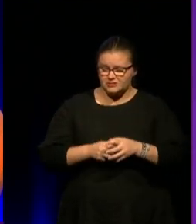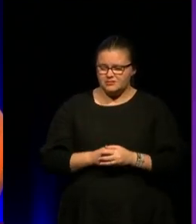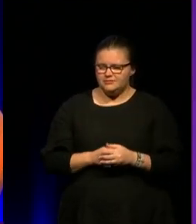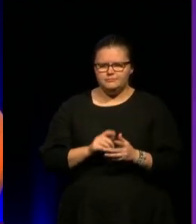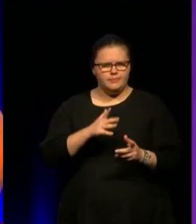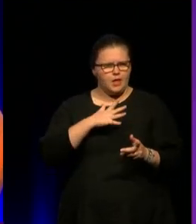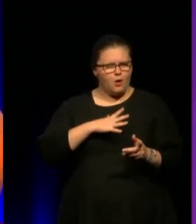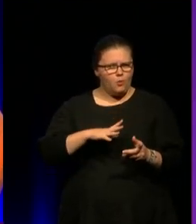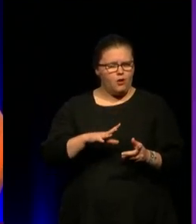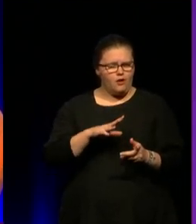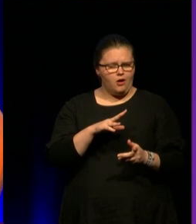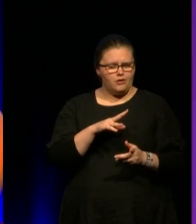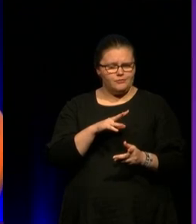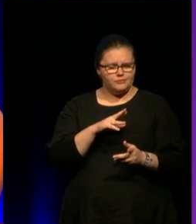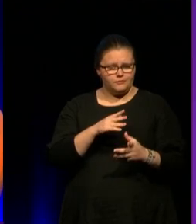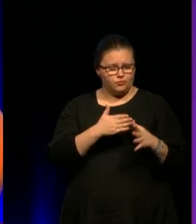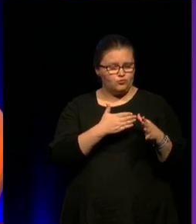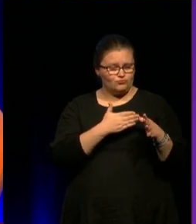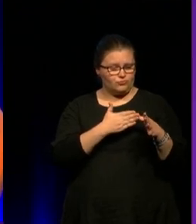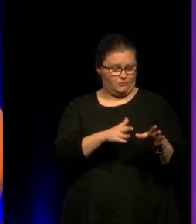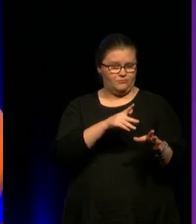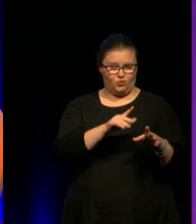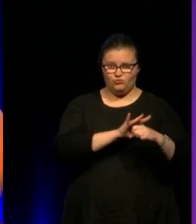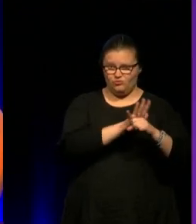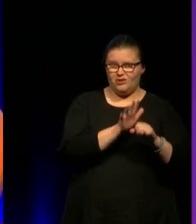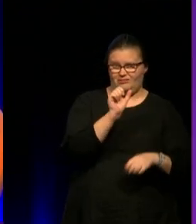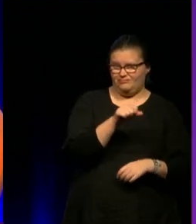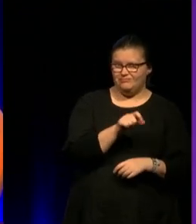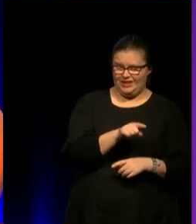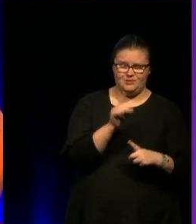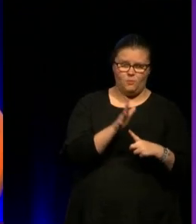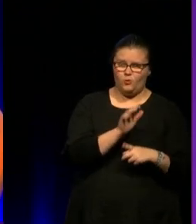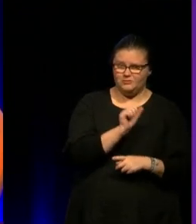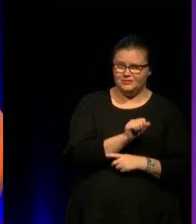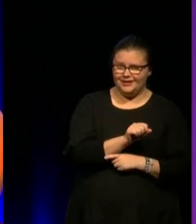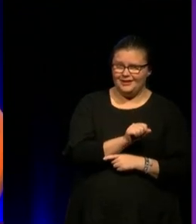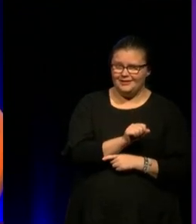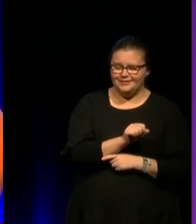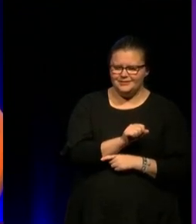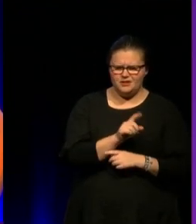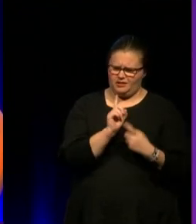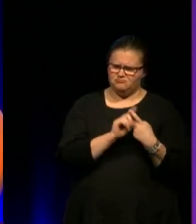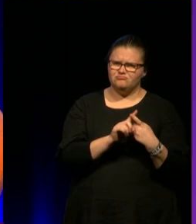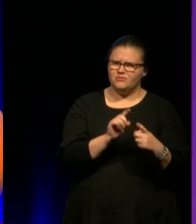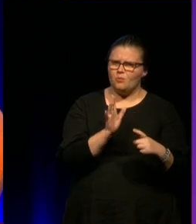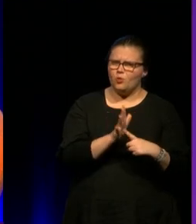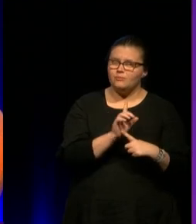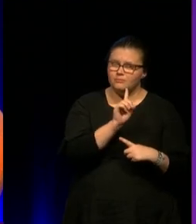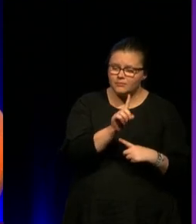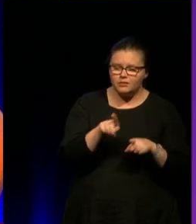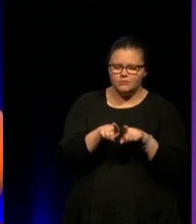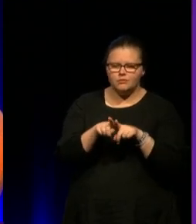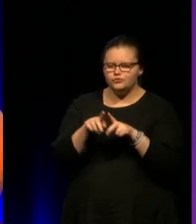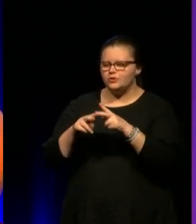not just for responding to this pandemic, which is obviously very important, and I think still remains very important, but more importantly for